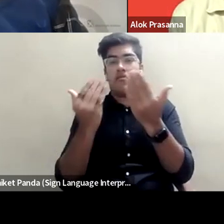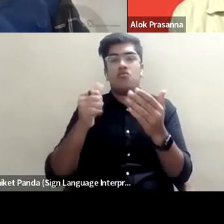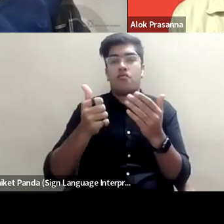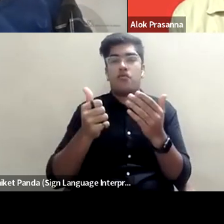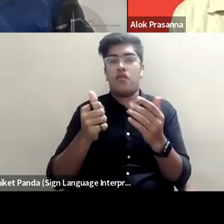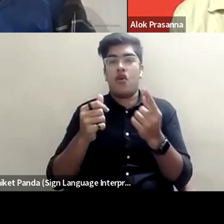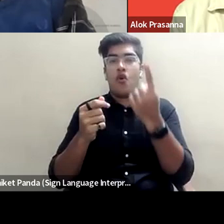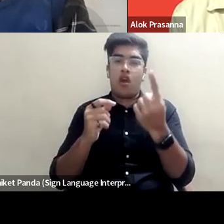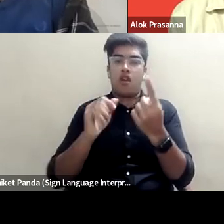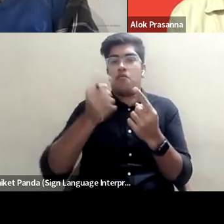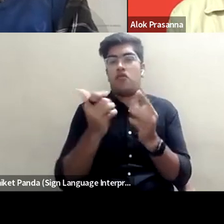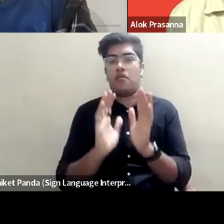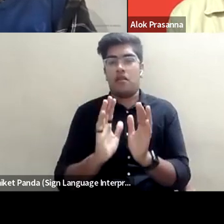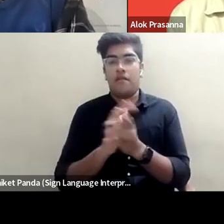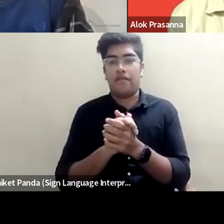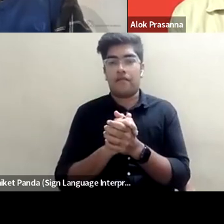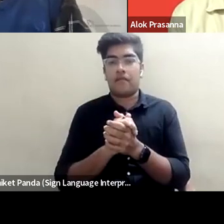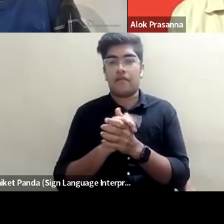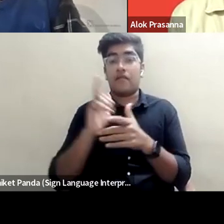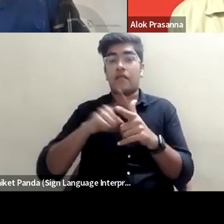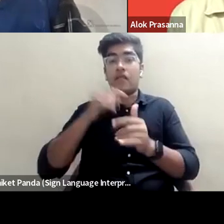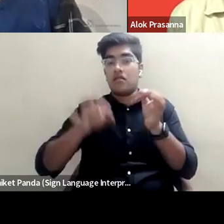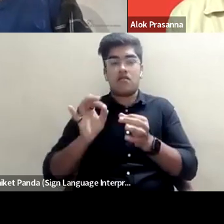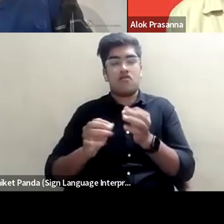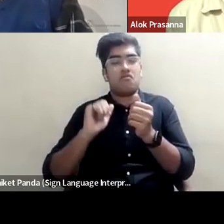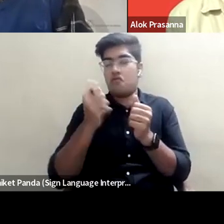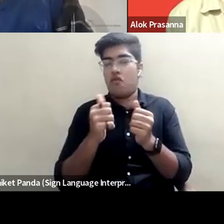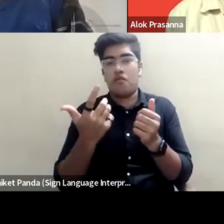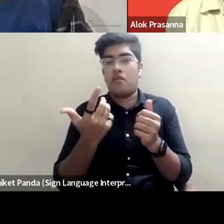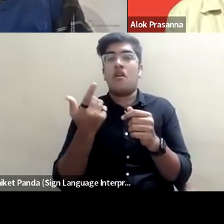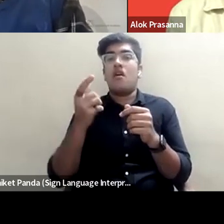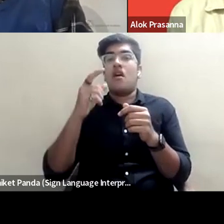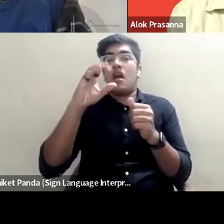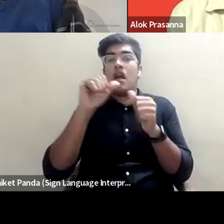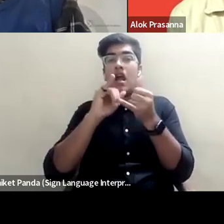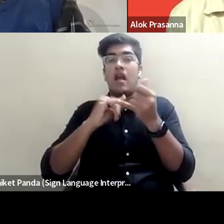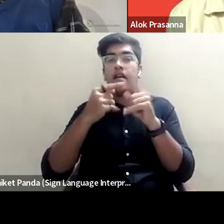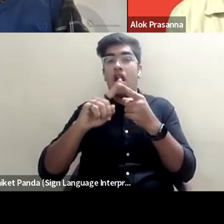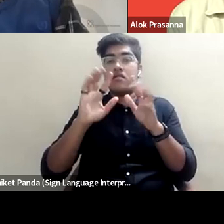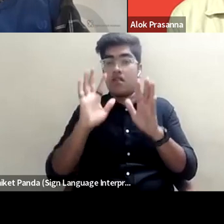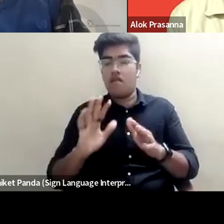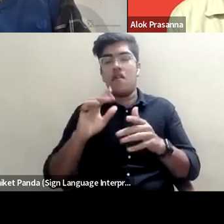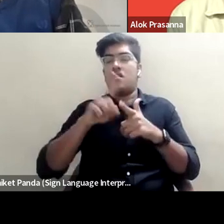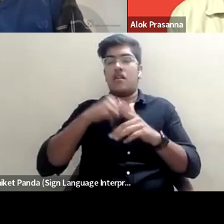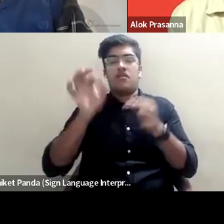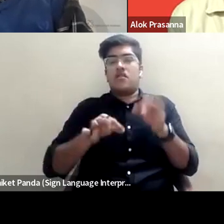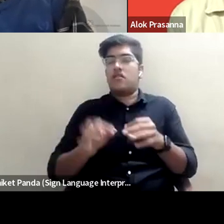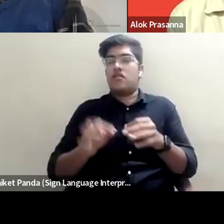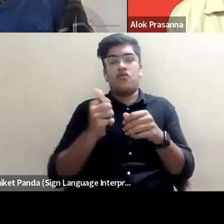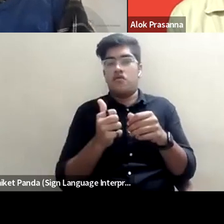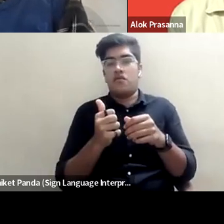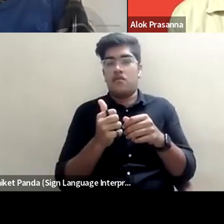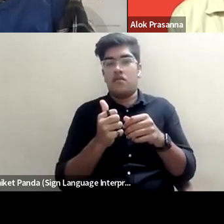cannot have justice and caste system, because the system is totally